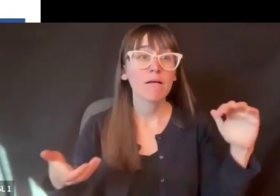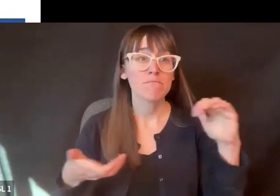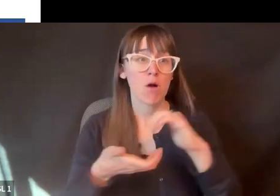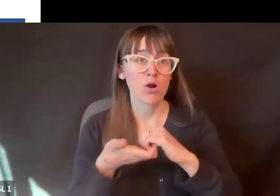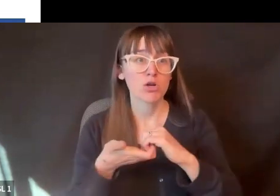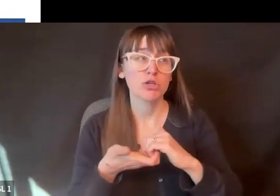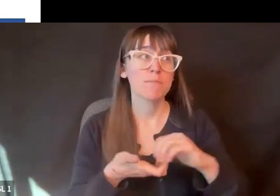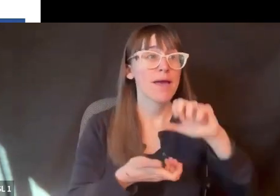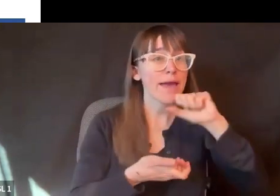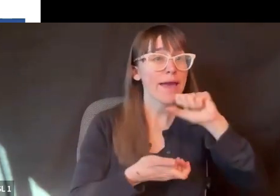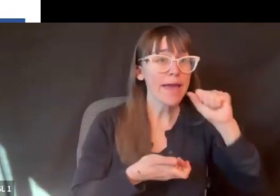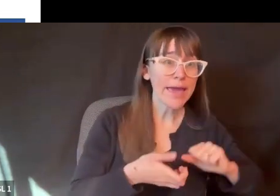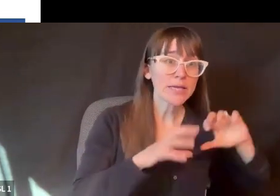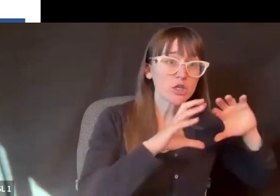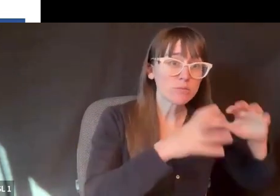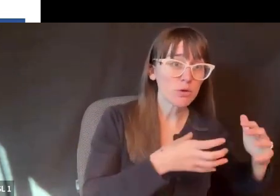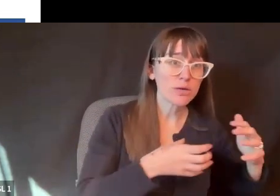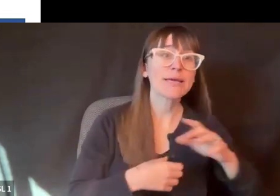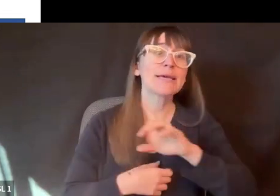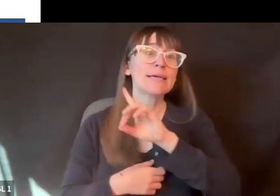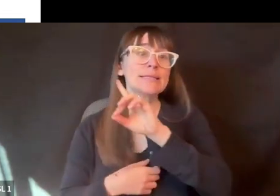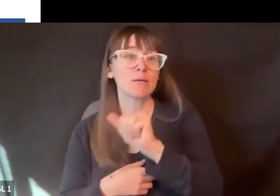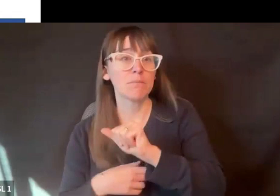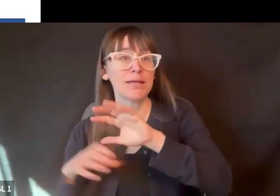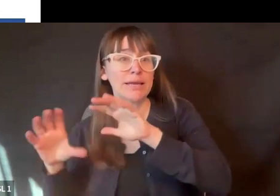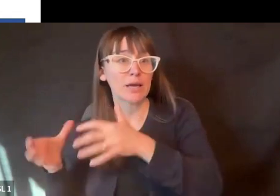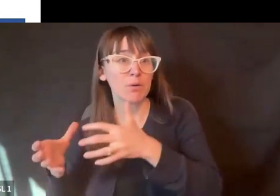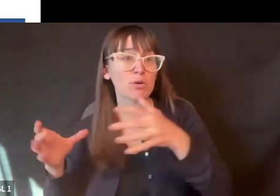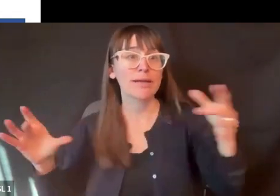core partnership bringing together aging and disability.